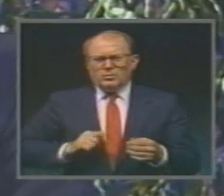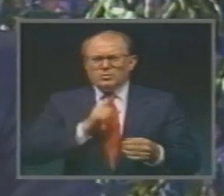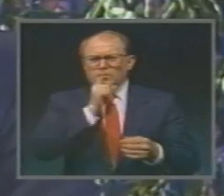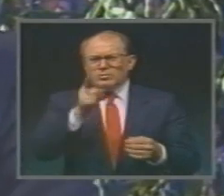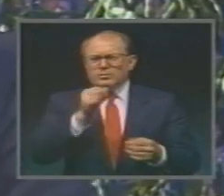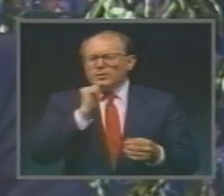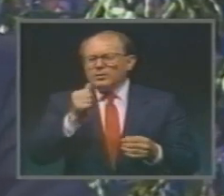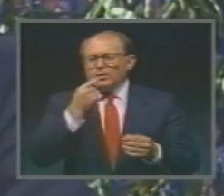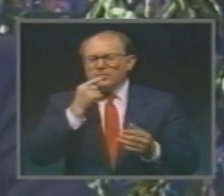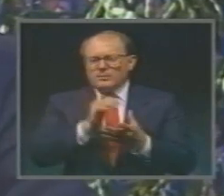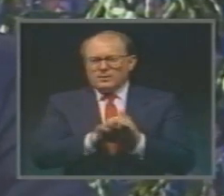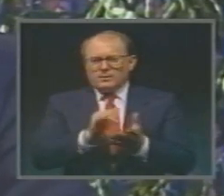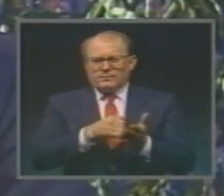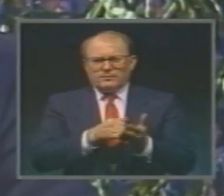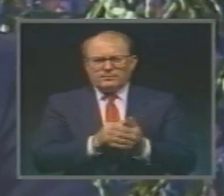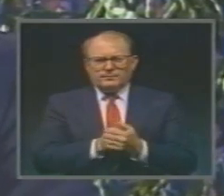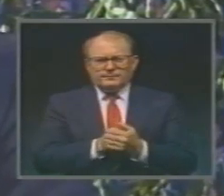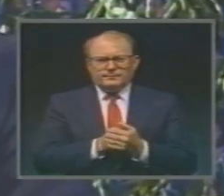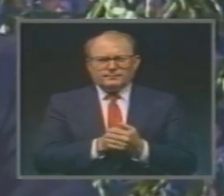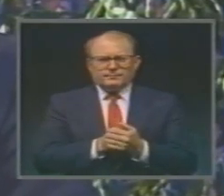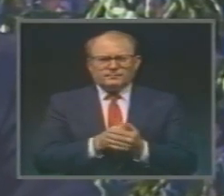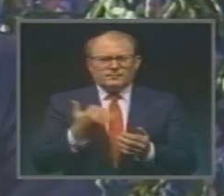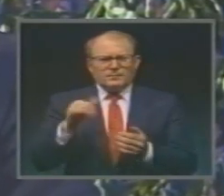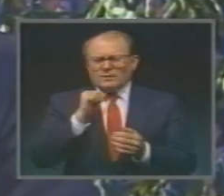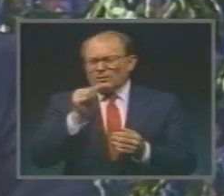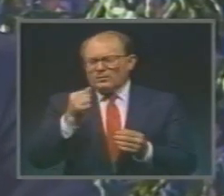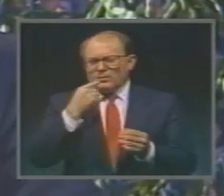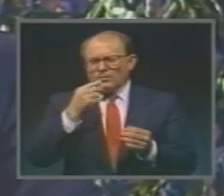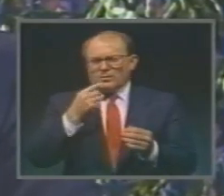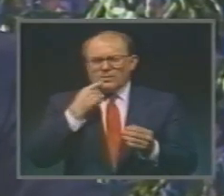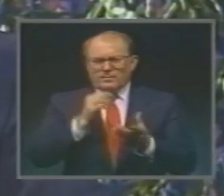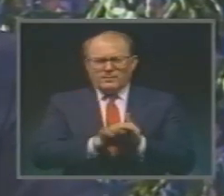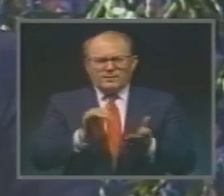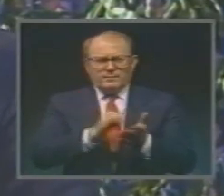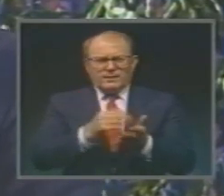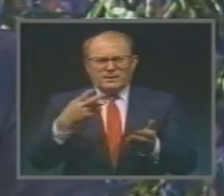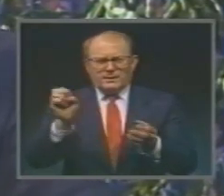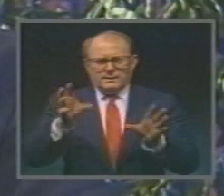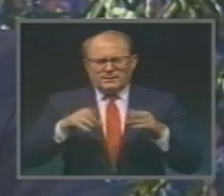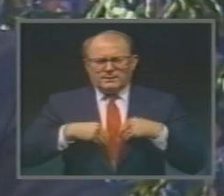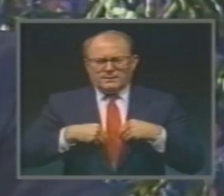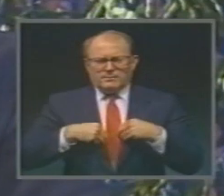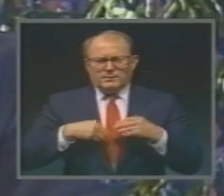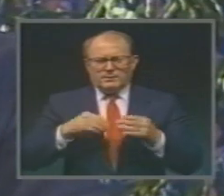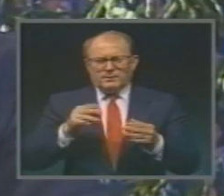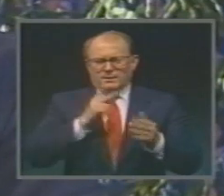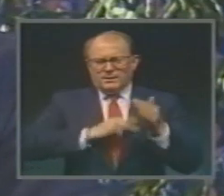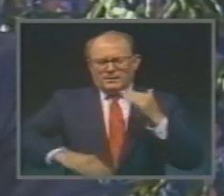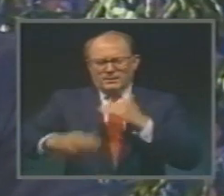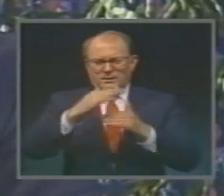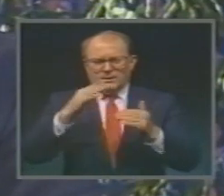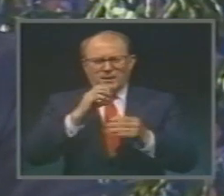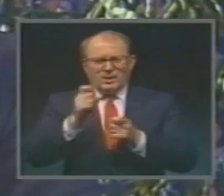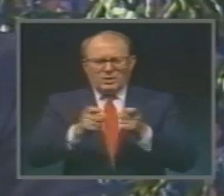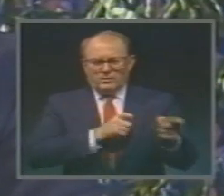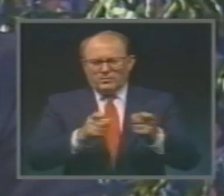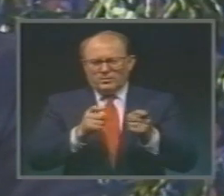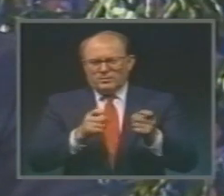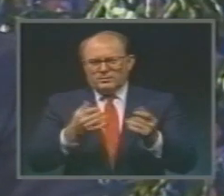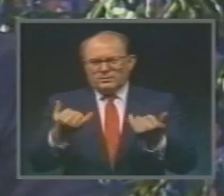don't believe that? They don't believe that he's received his kingdom and he reigns over it